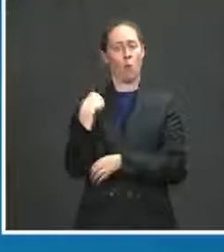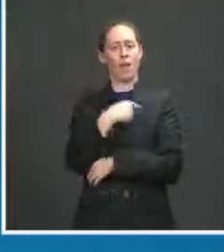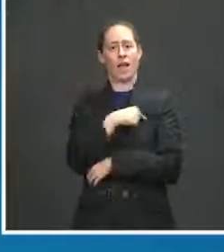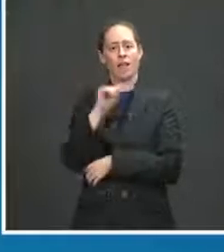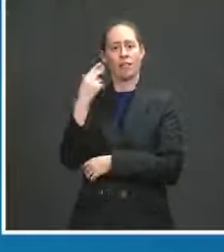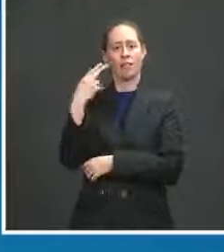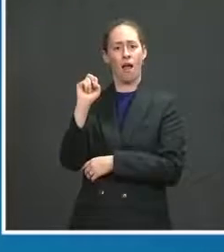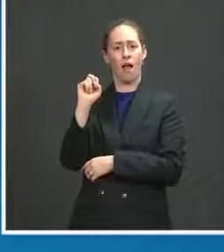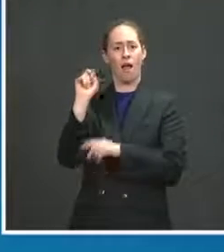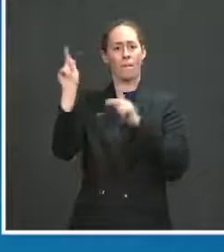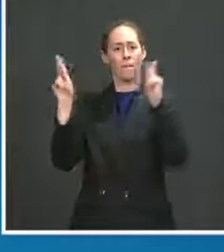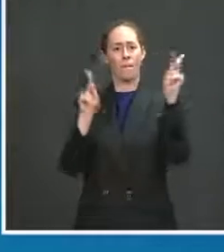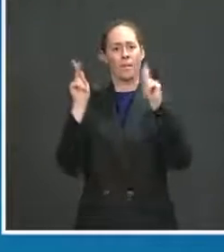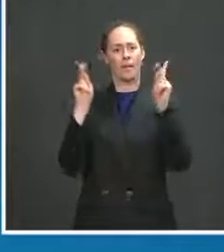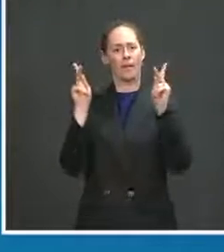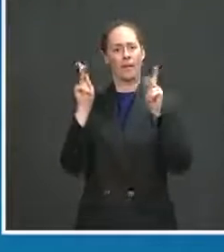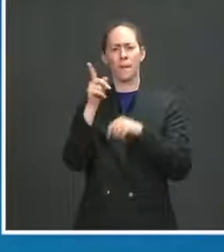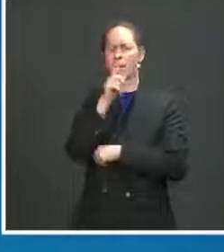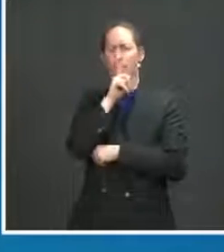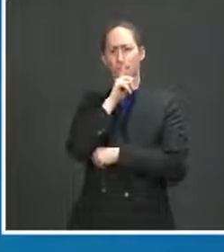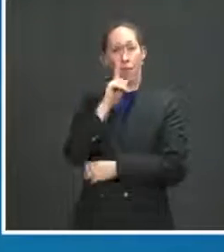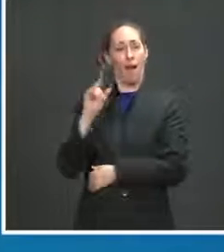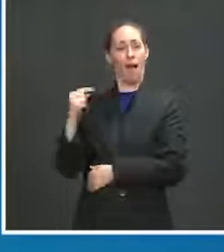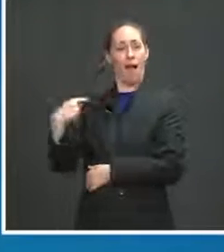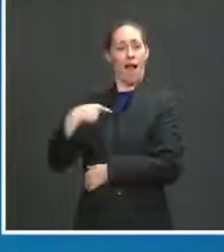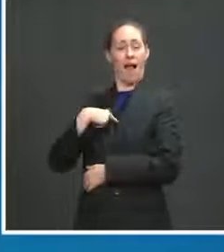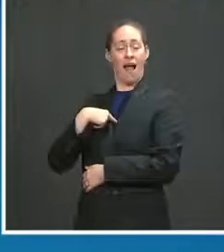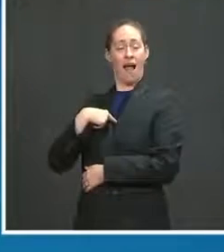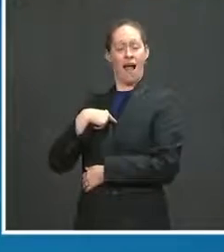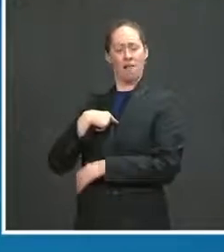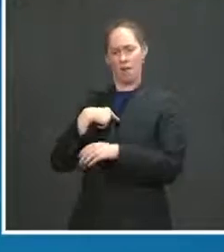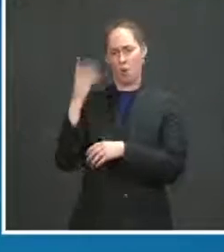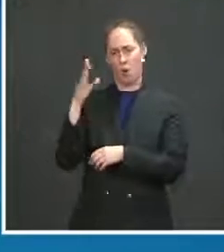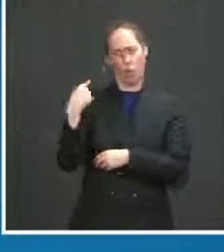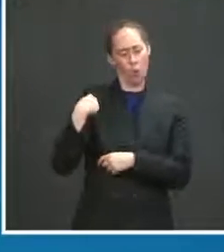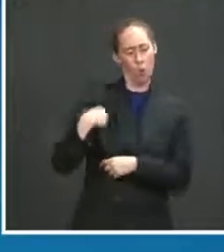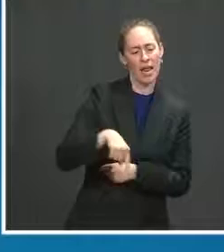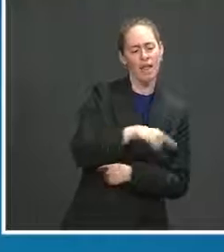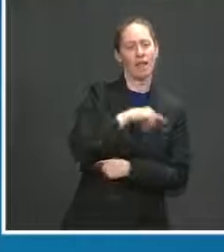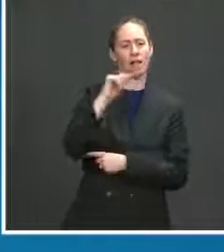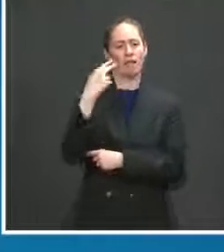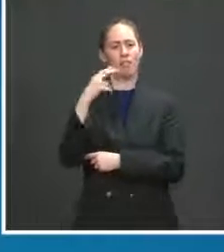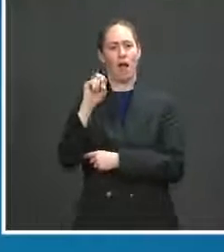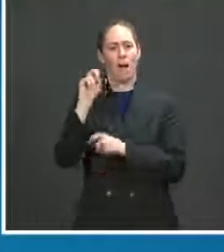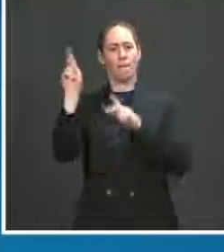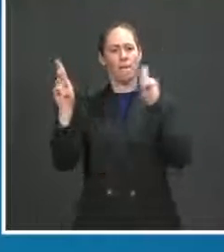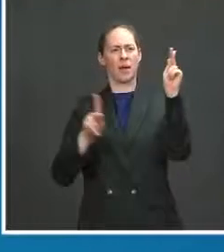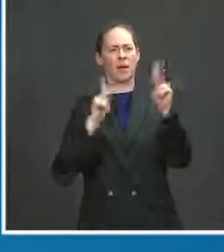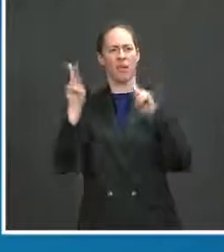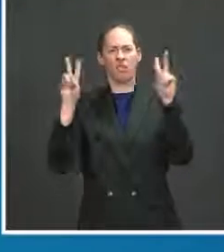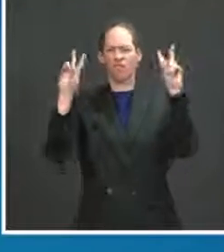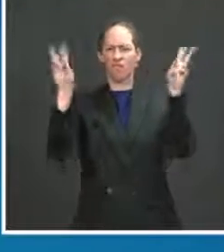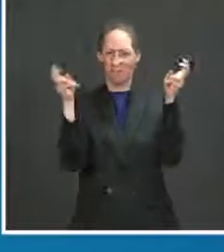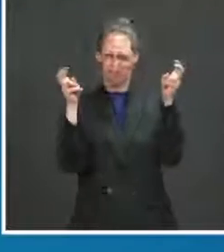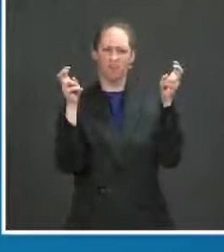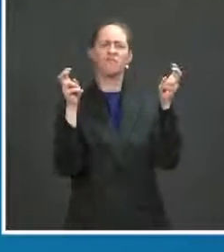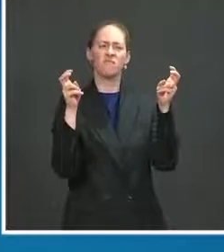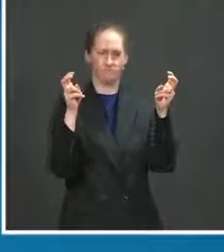I, we. Our nation was designed to be a team